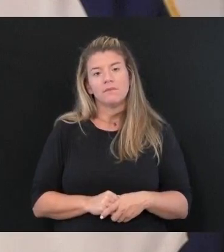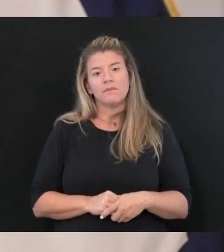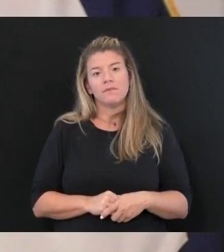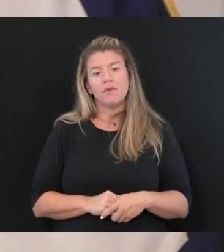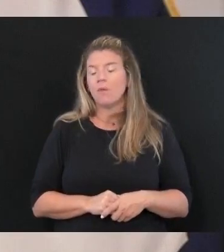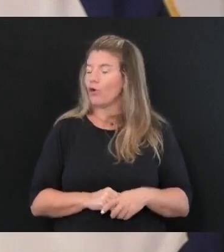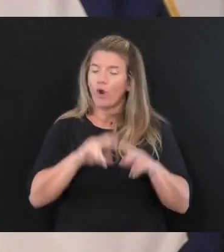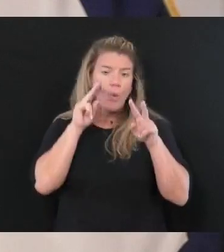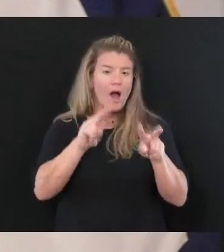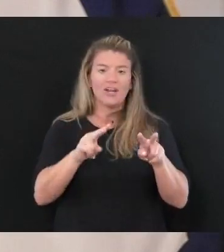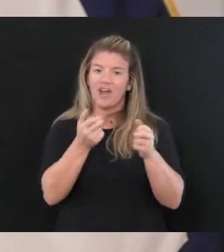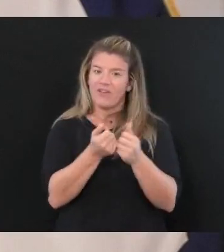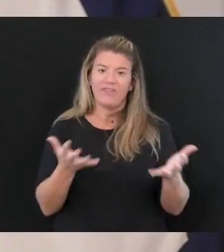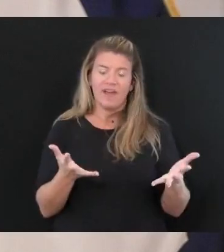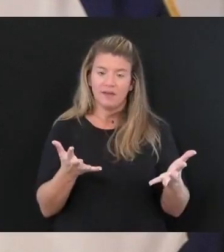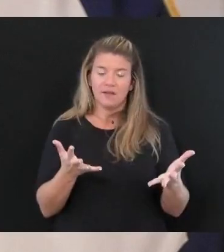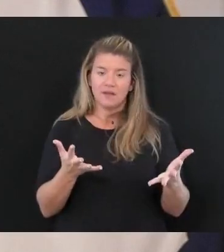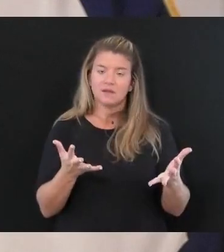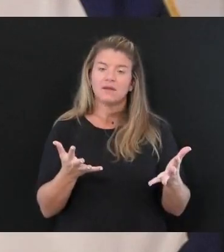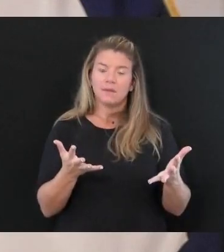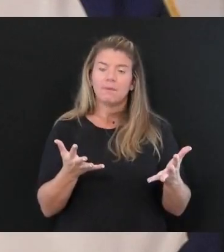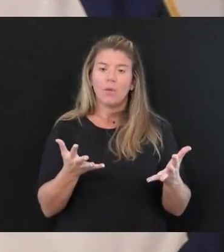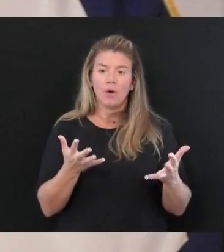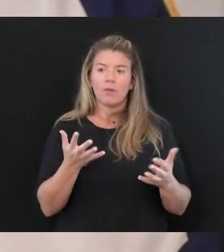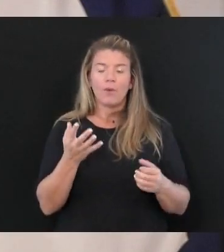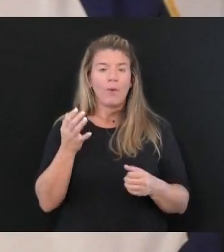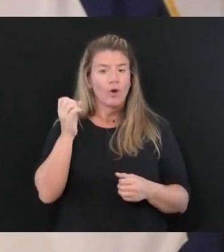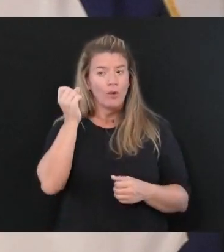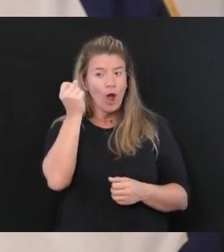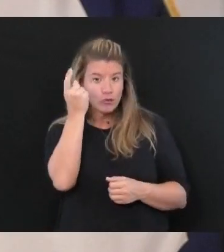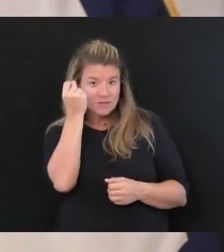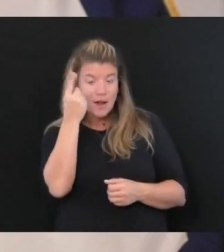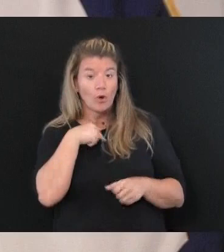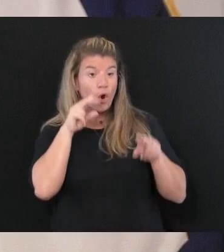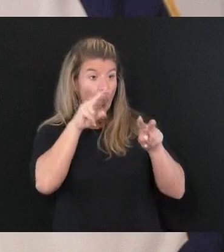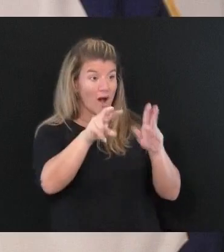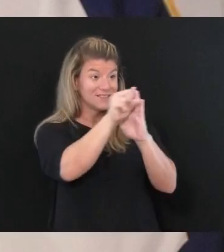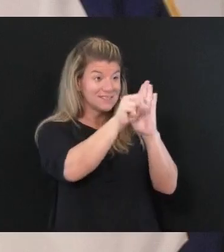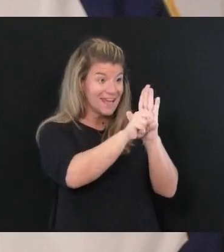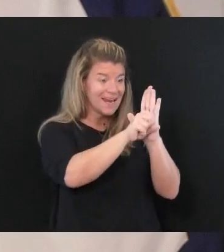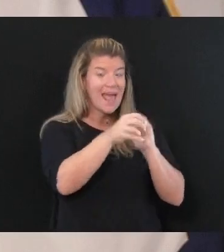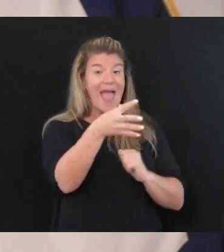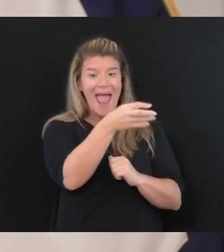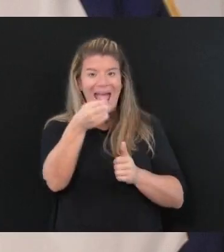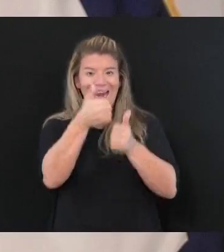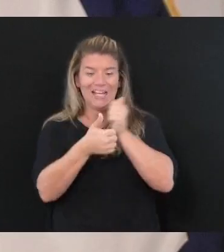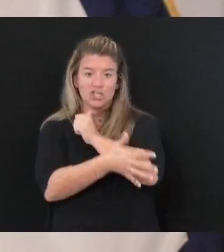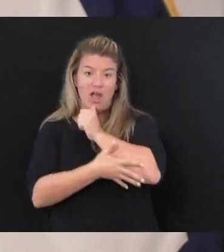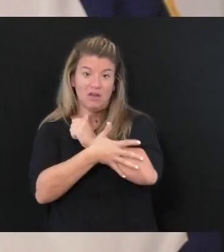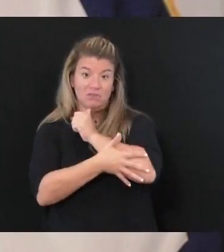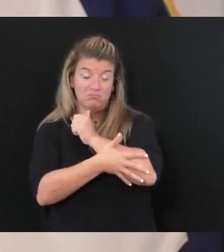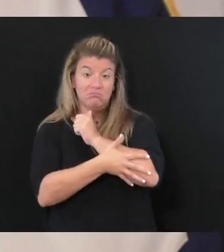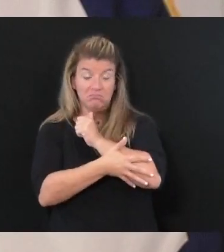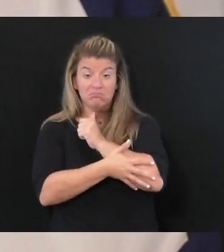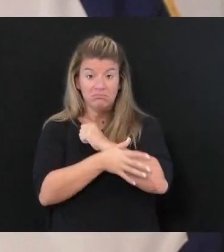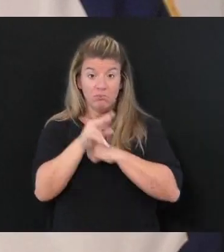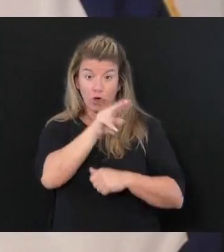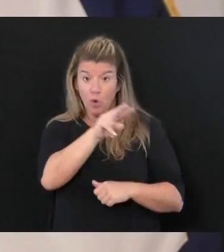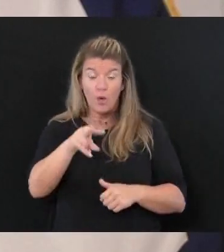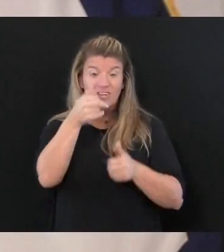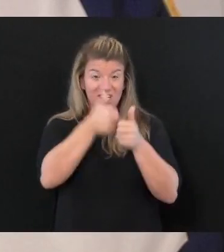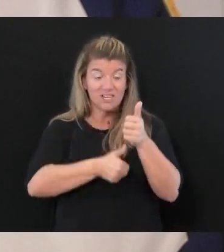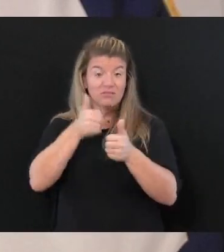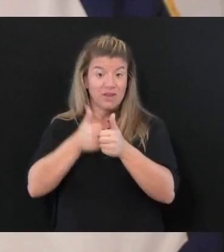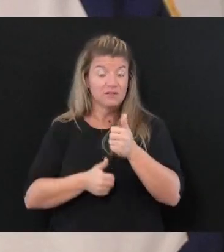we'll monitor that, but at the same time, we're going to monitor county by county too. So that's all I've got, and